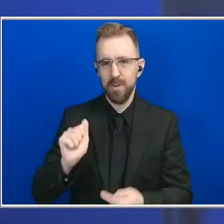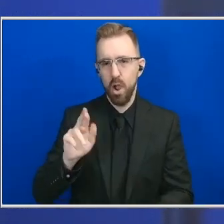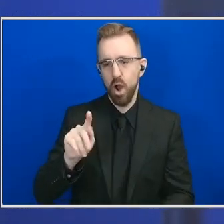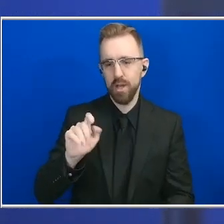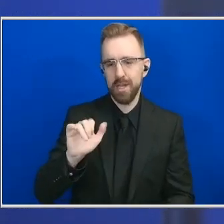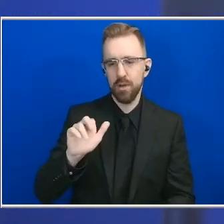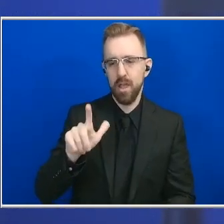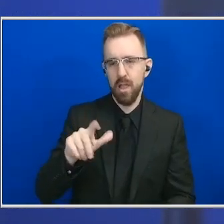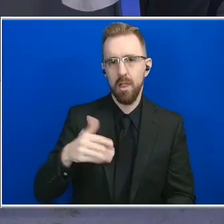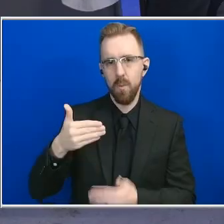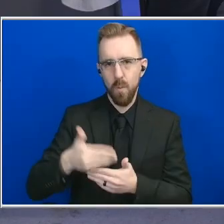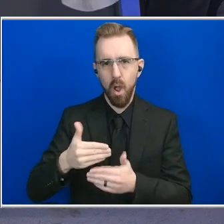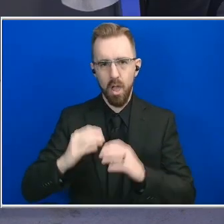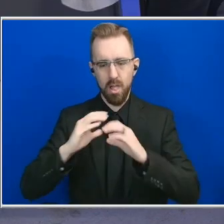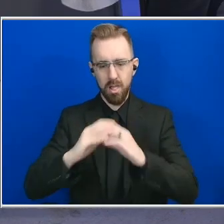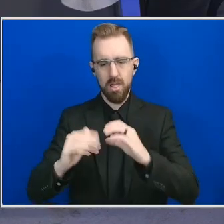function.